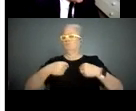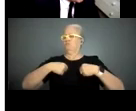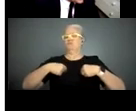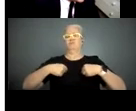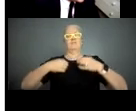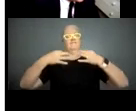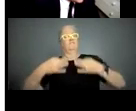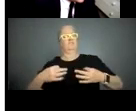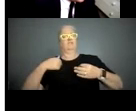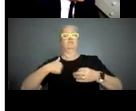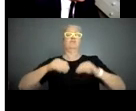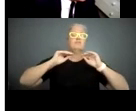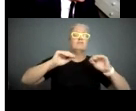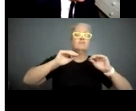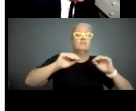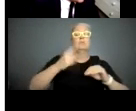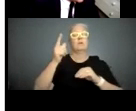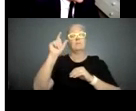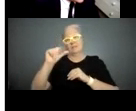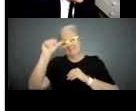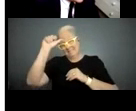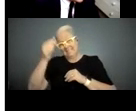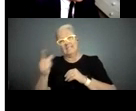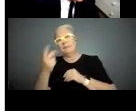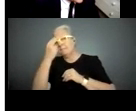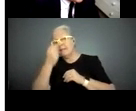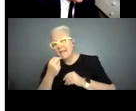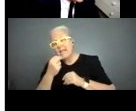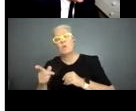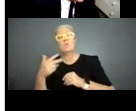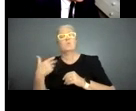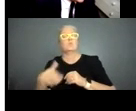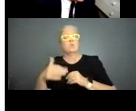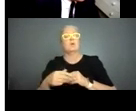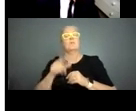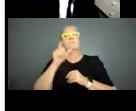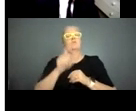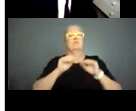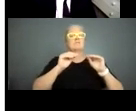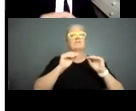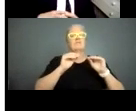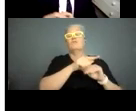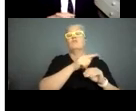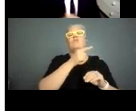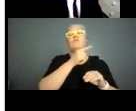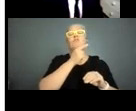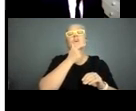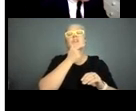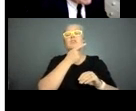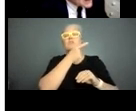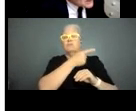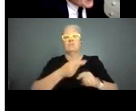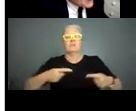Example there of a blind teacher in India who has done a lot of work, and a wheelchair using teacher in England. And I know about this case because